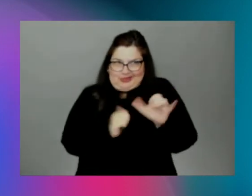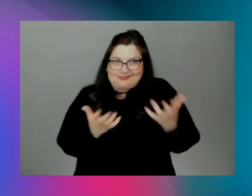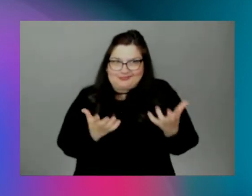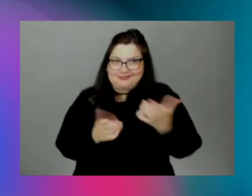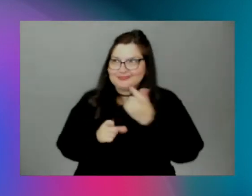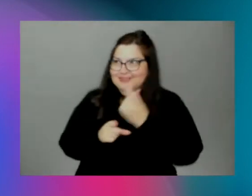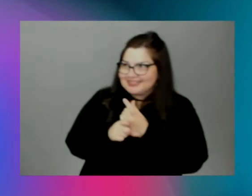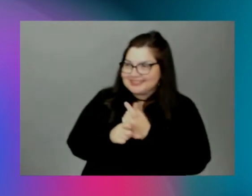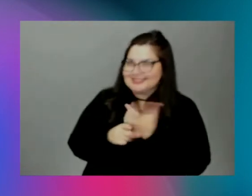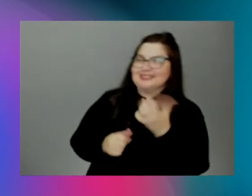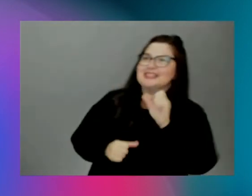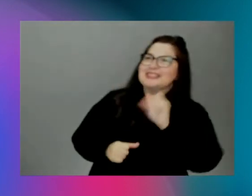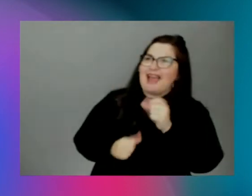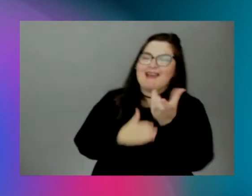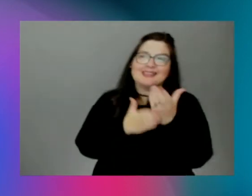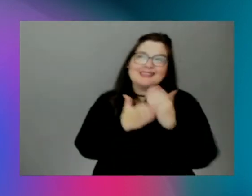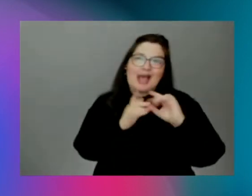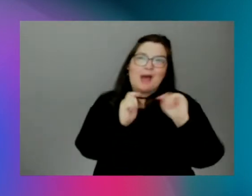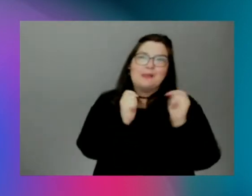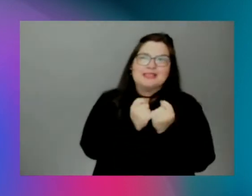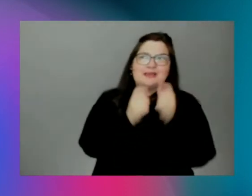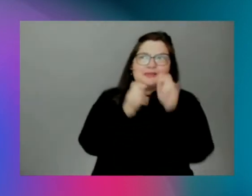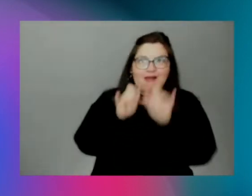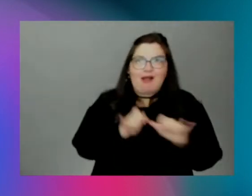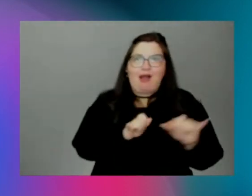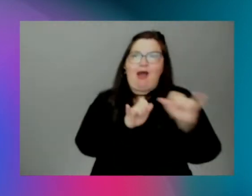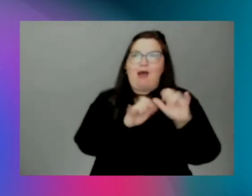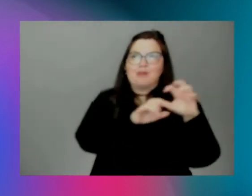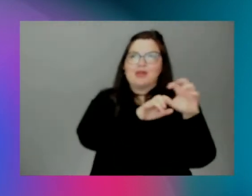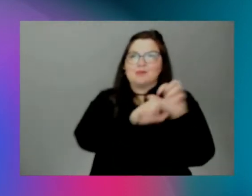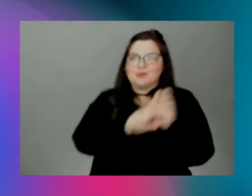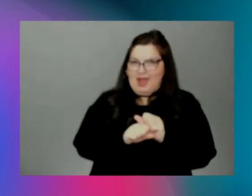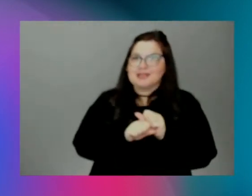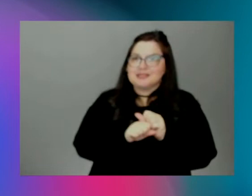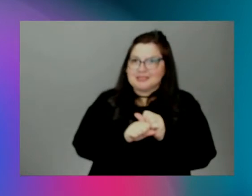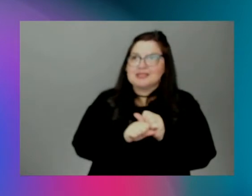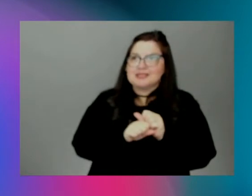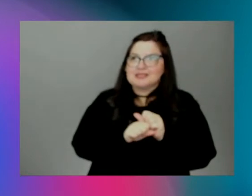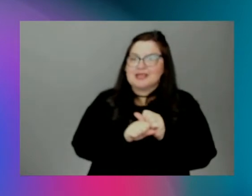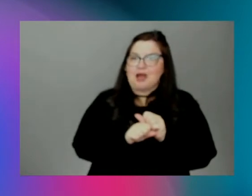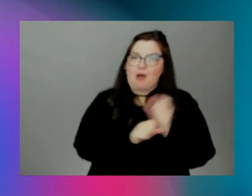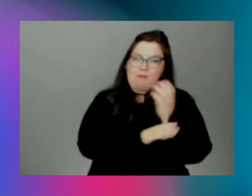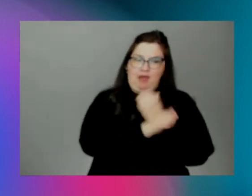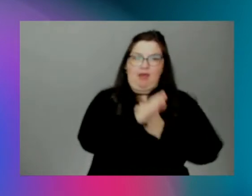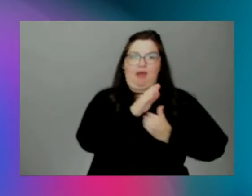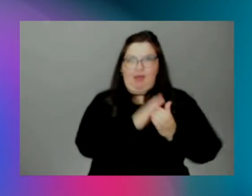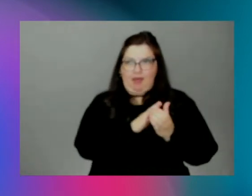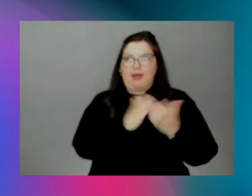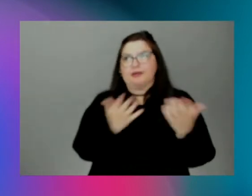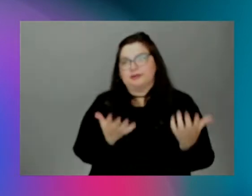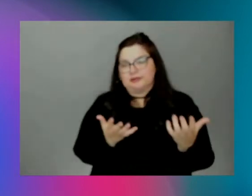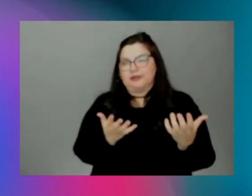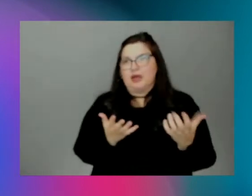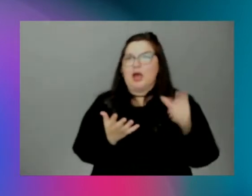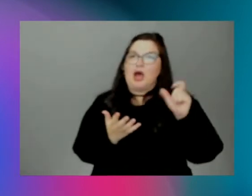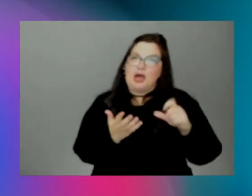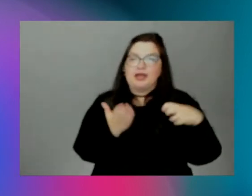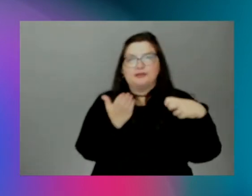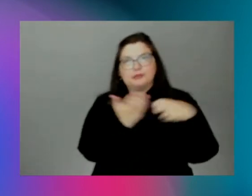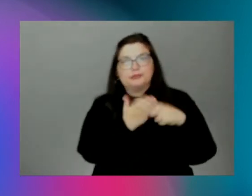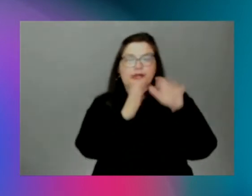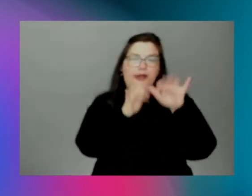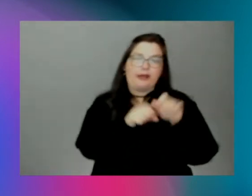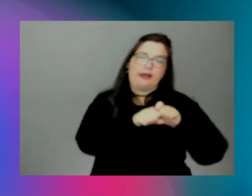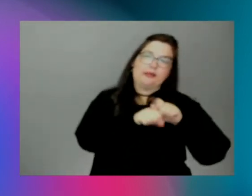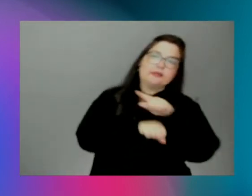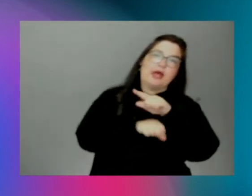like some teams, it's very common practice, I think, on the more manual side. I cut a ticket over to the security team. Right.